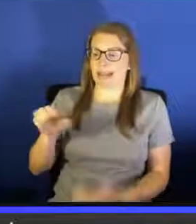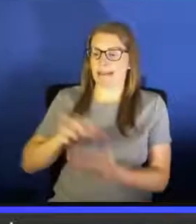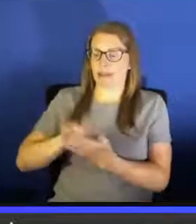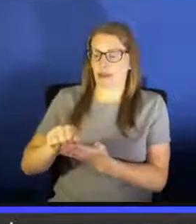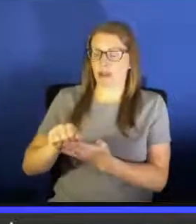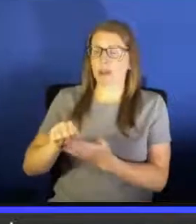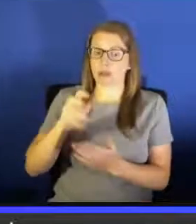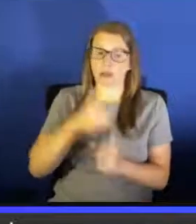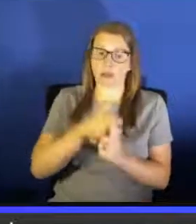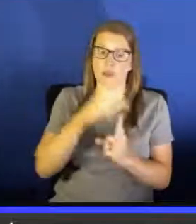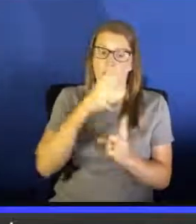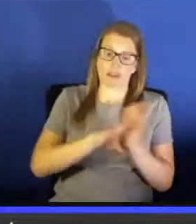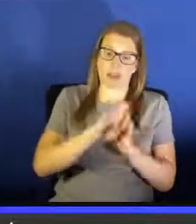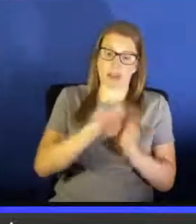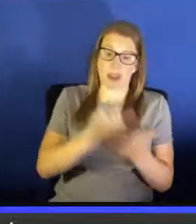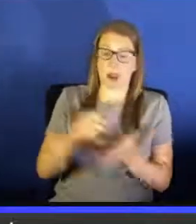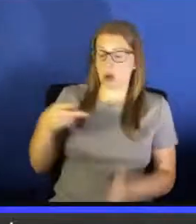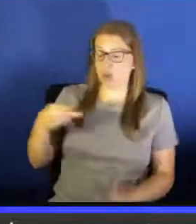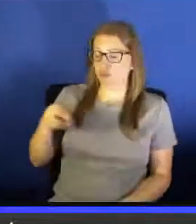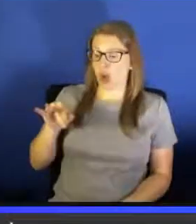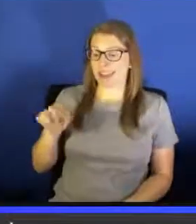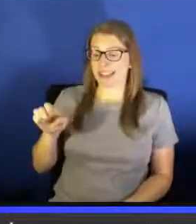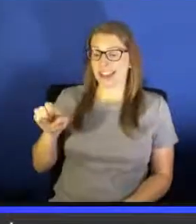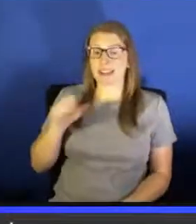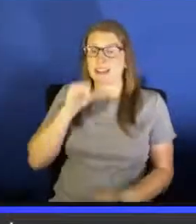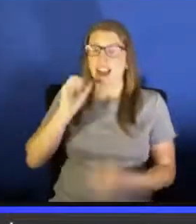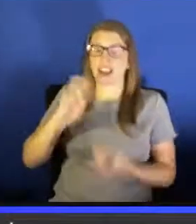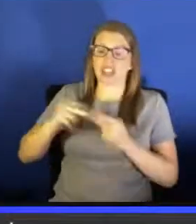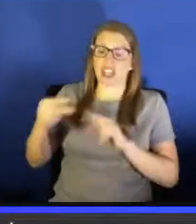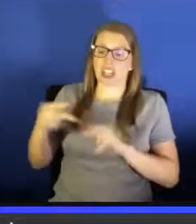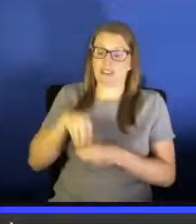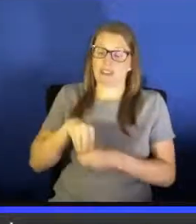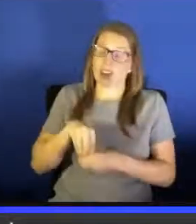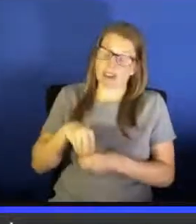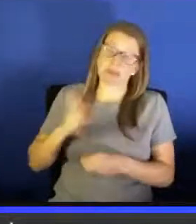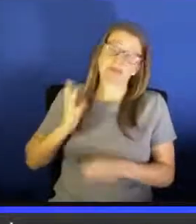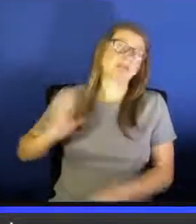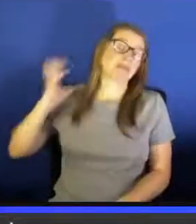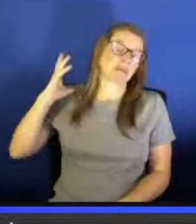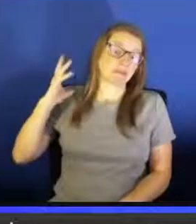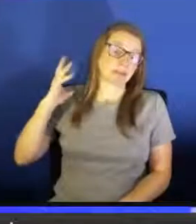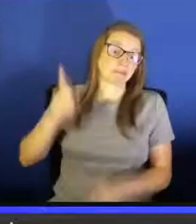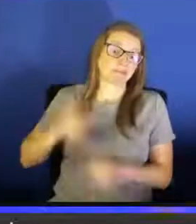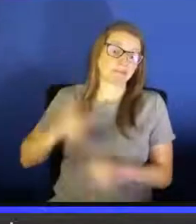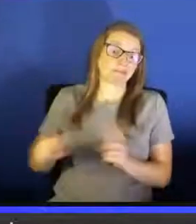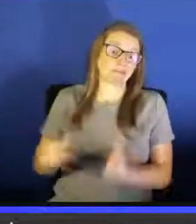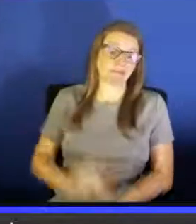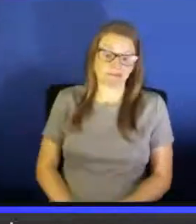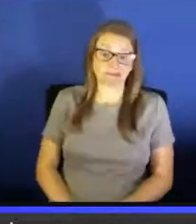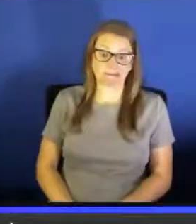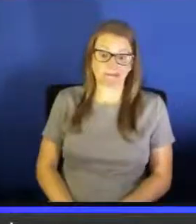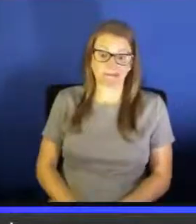prostate cancer as not really being that genetically involved, but the current